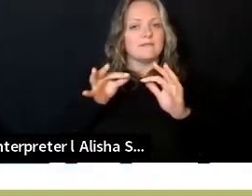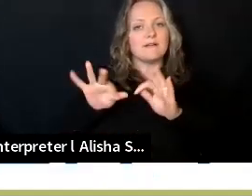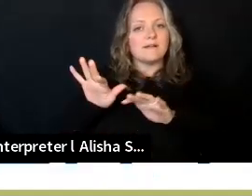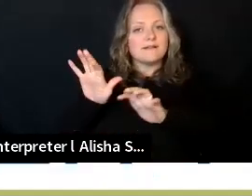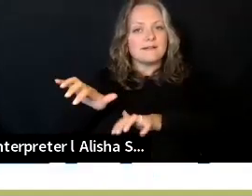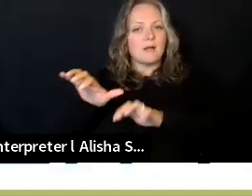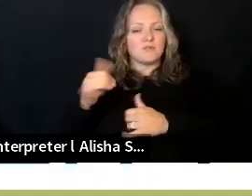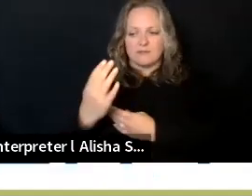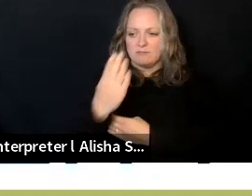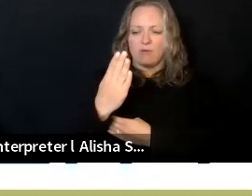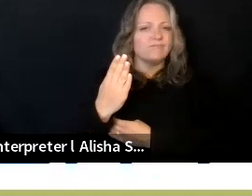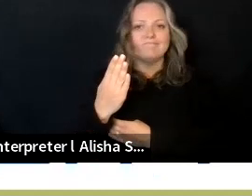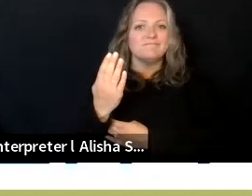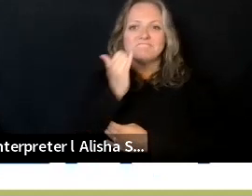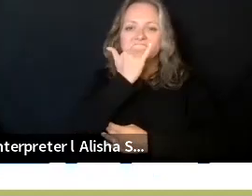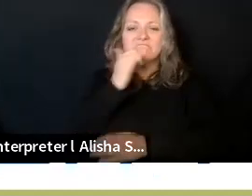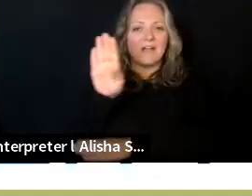this afternoon.